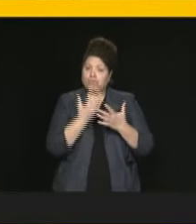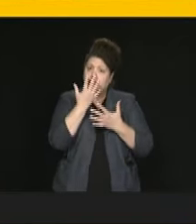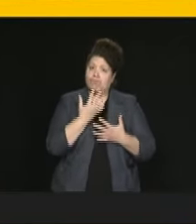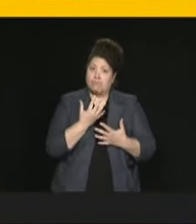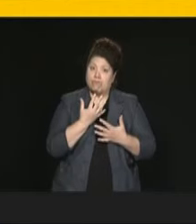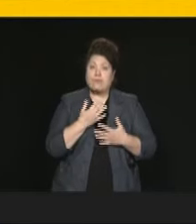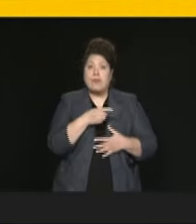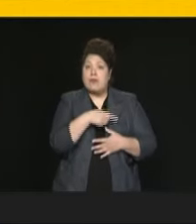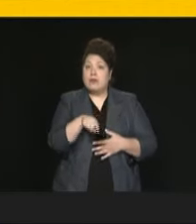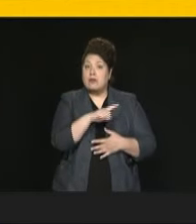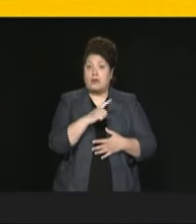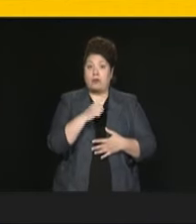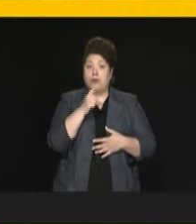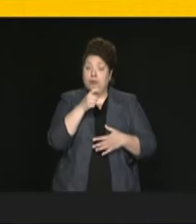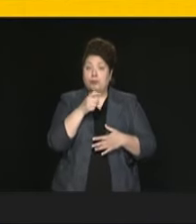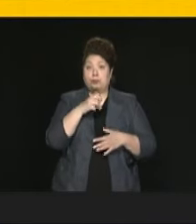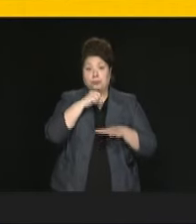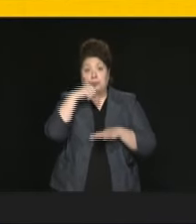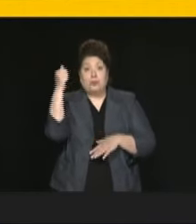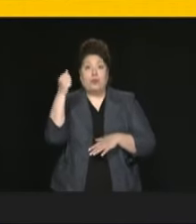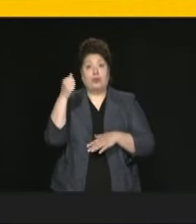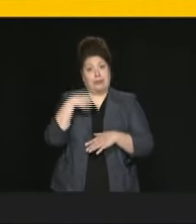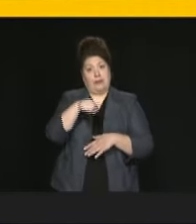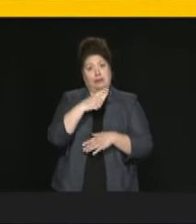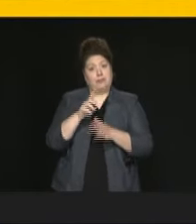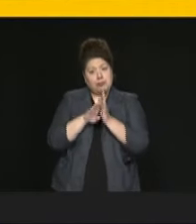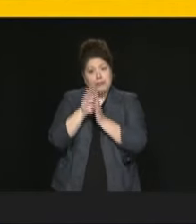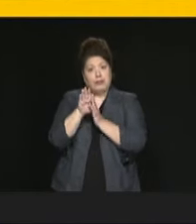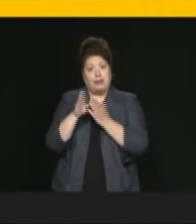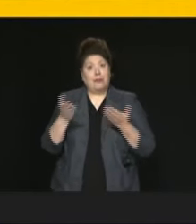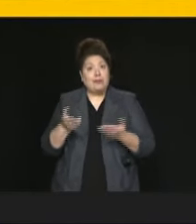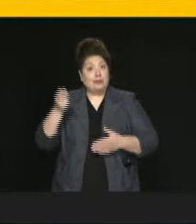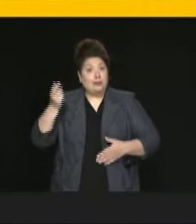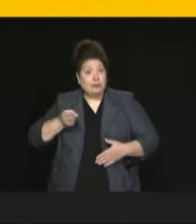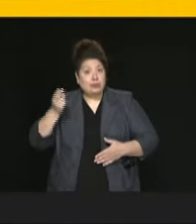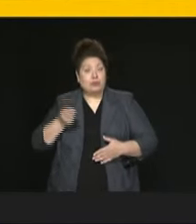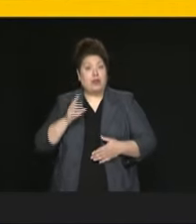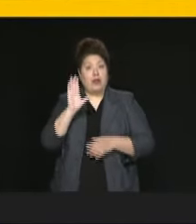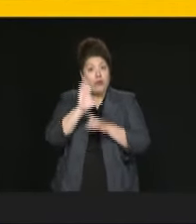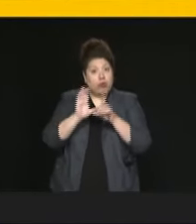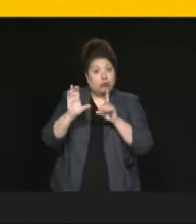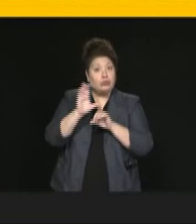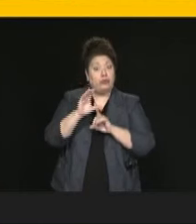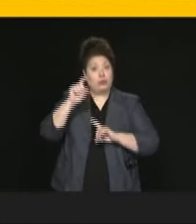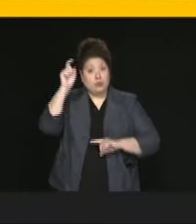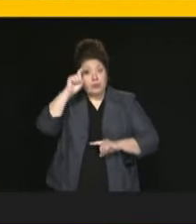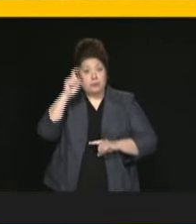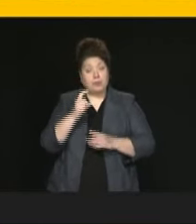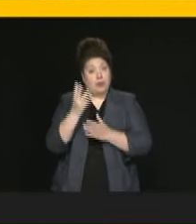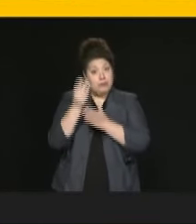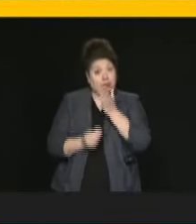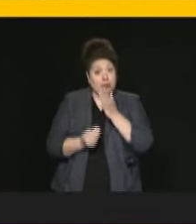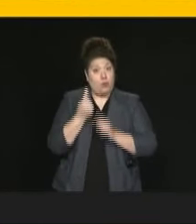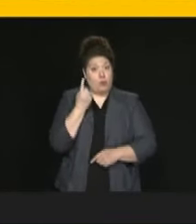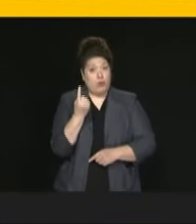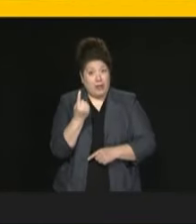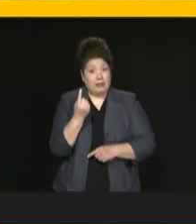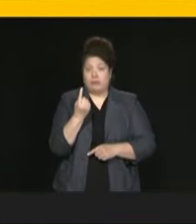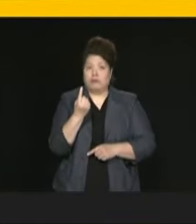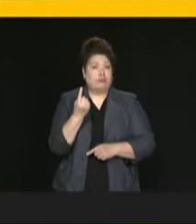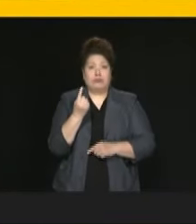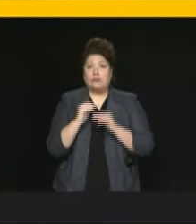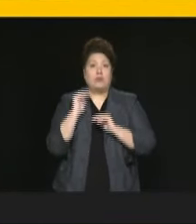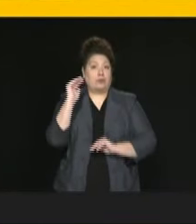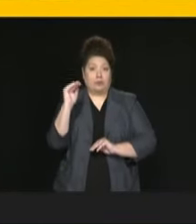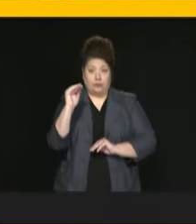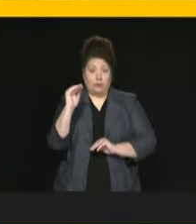our history, culture, and wisdom. Each loss is one too many, but the scale and impact on our seniors as a